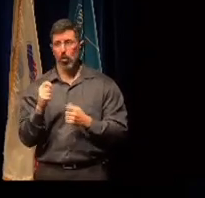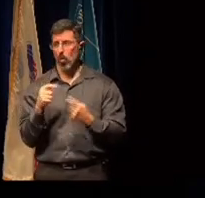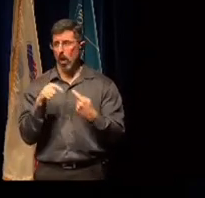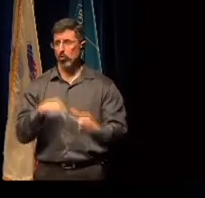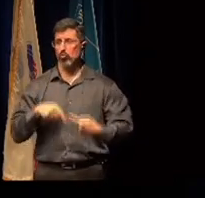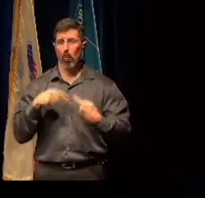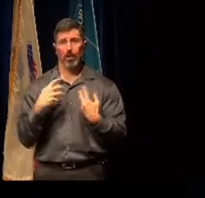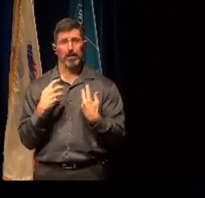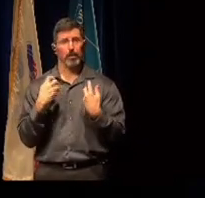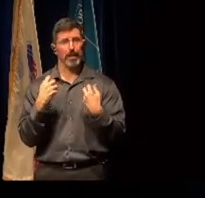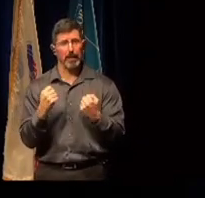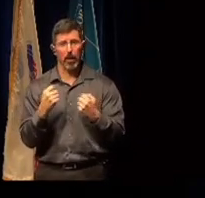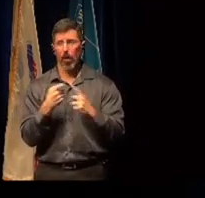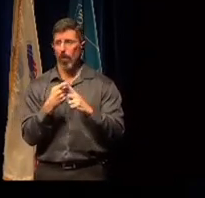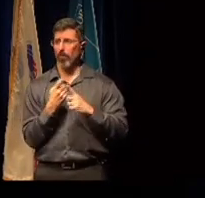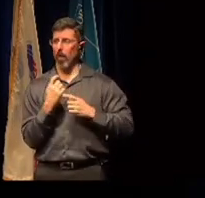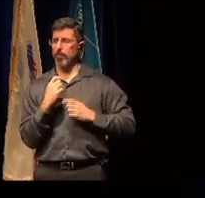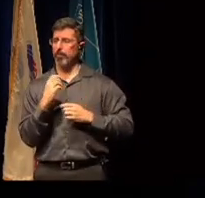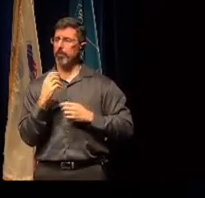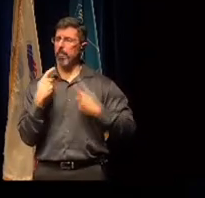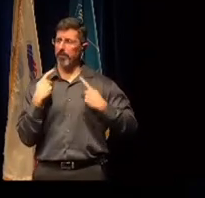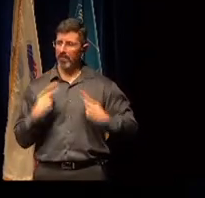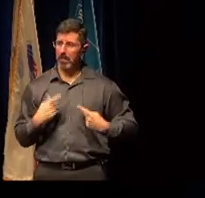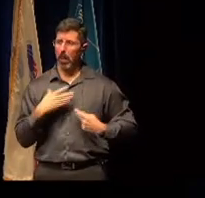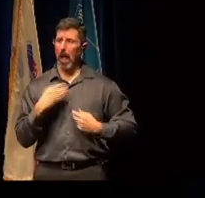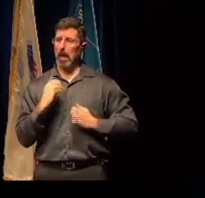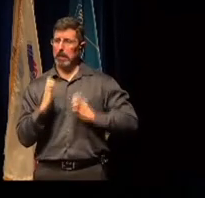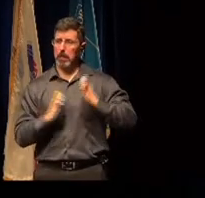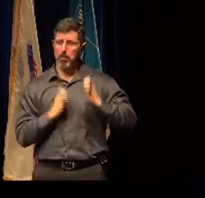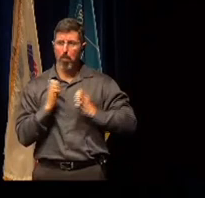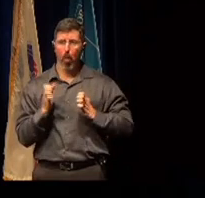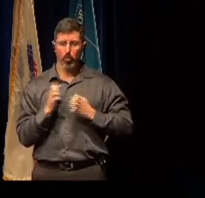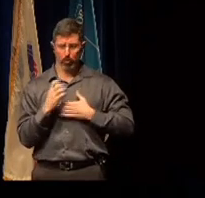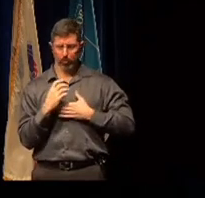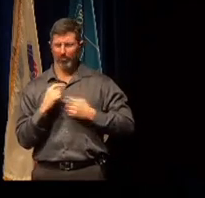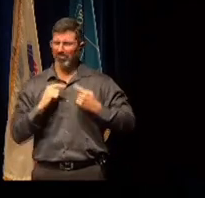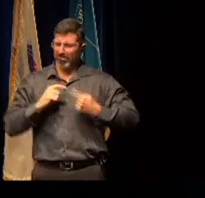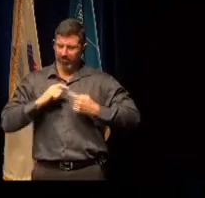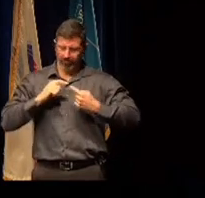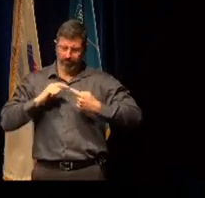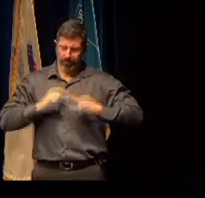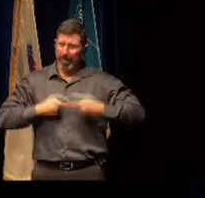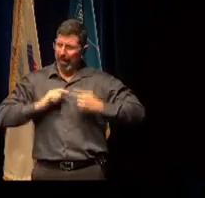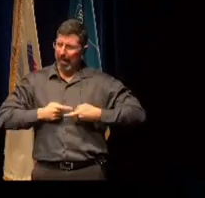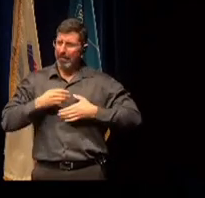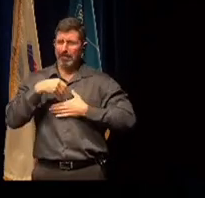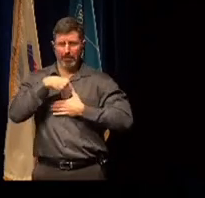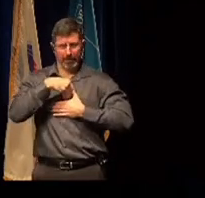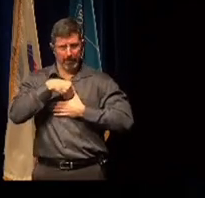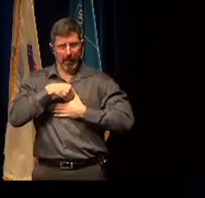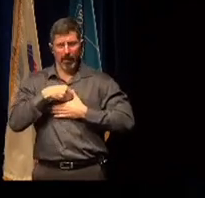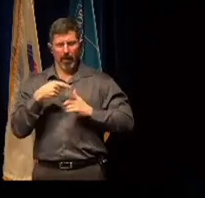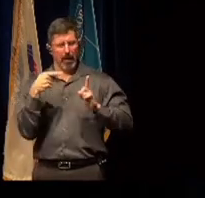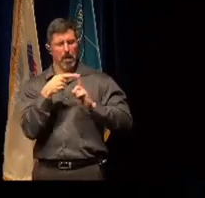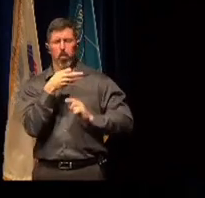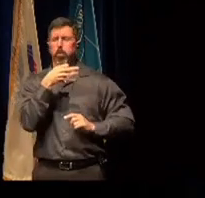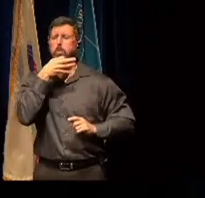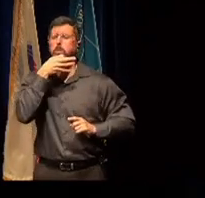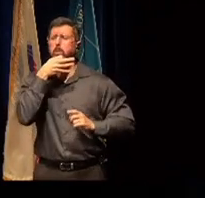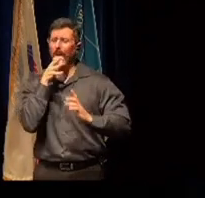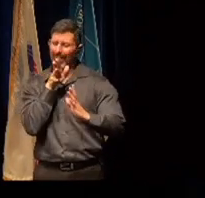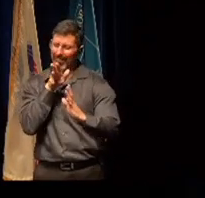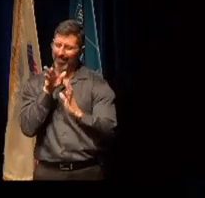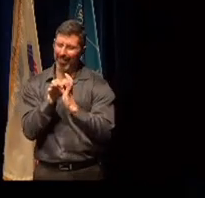from the physical and emotional wounds of war. He was a master of connecting with people. Yet